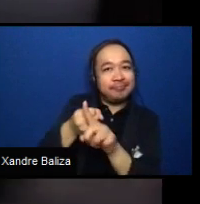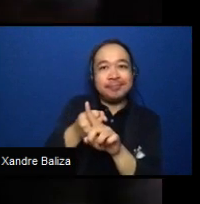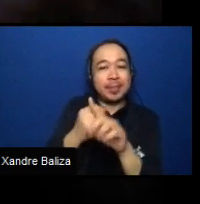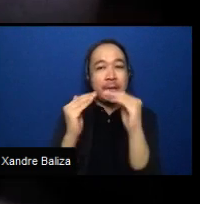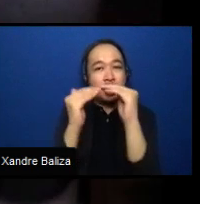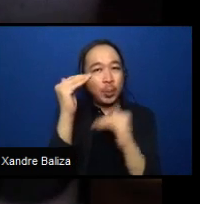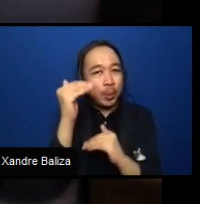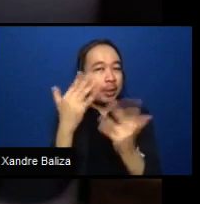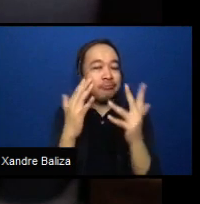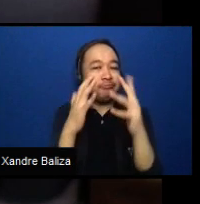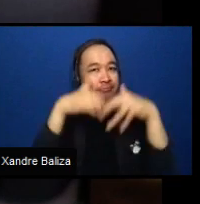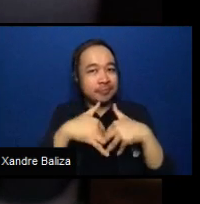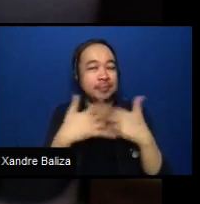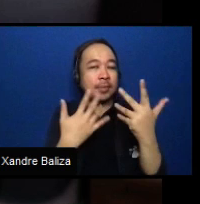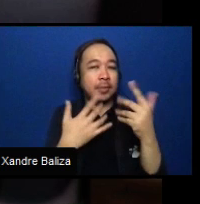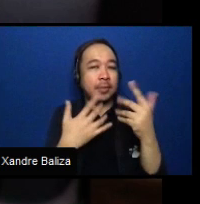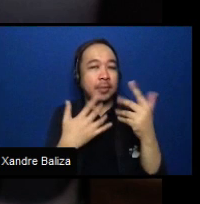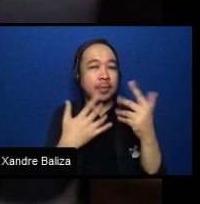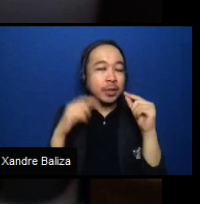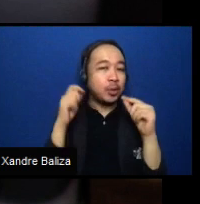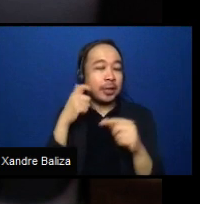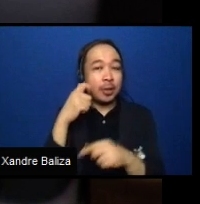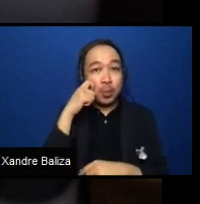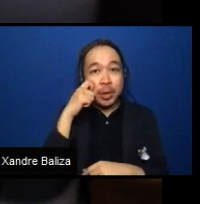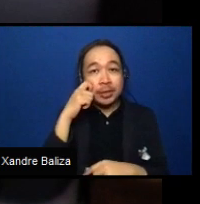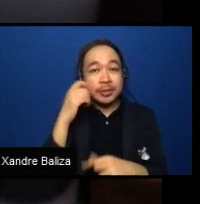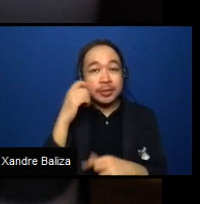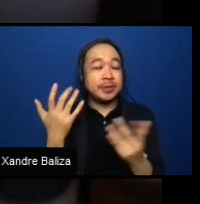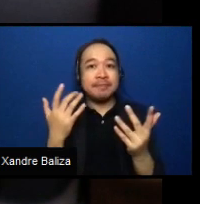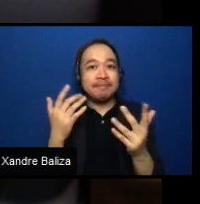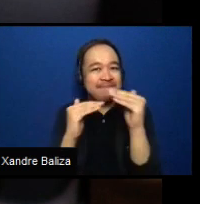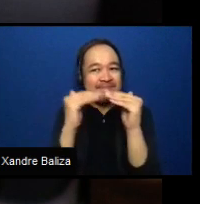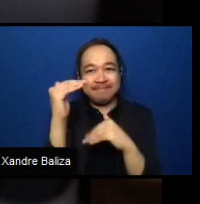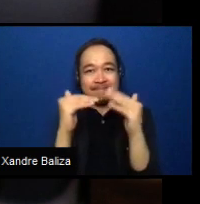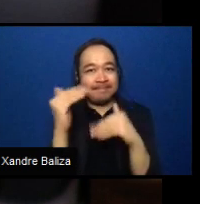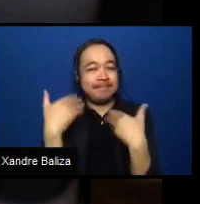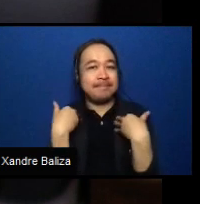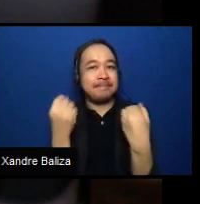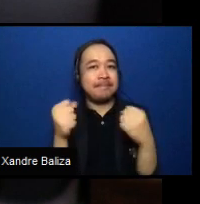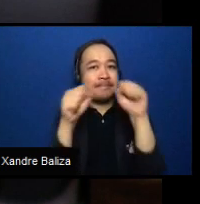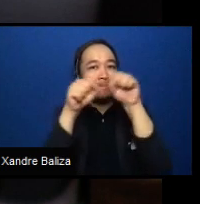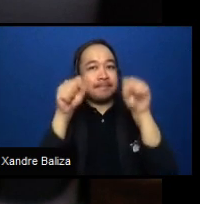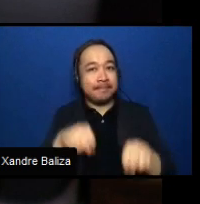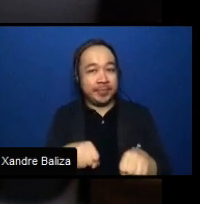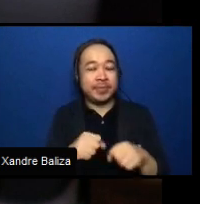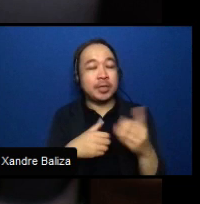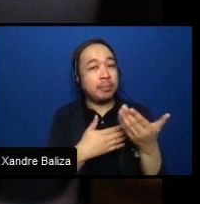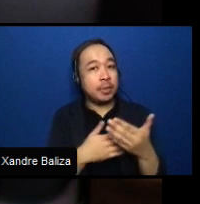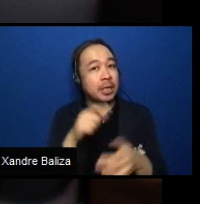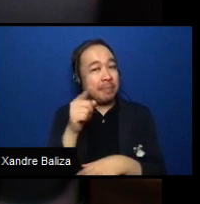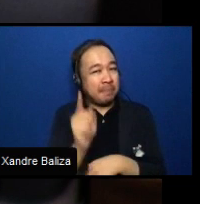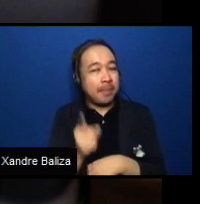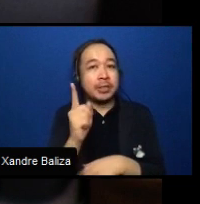laying bare the gender, racial, and economic inequities in our health system. The need for more and better data